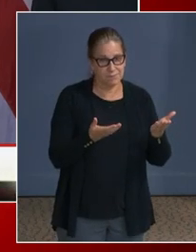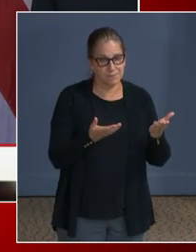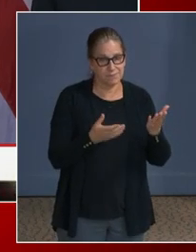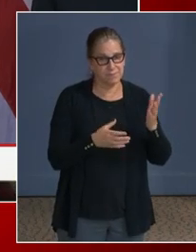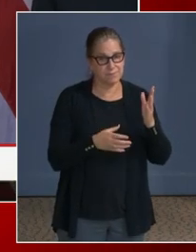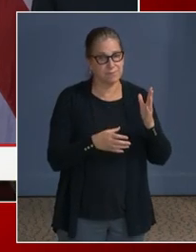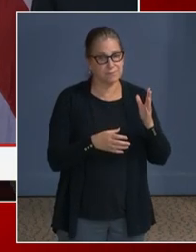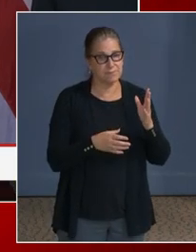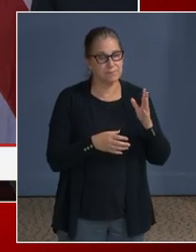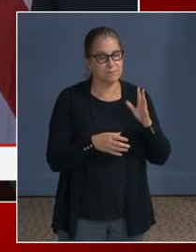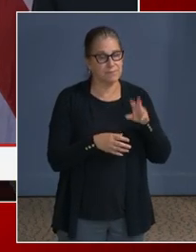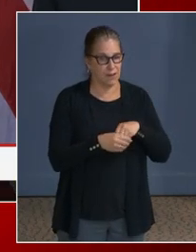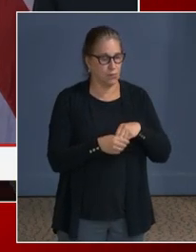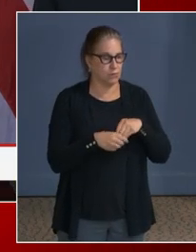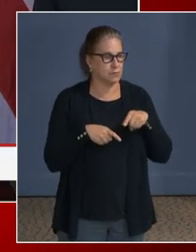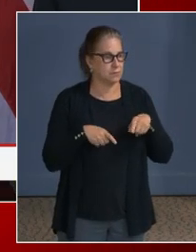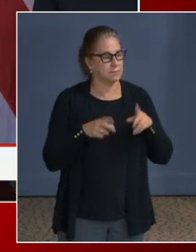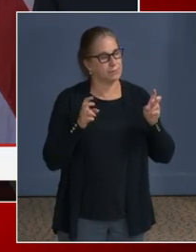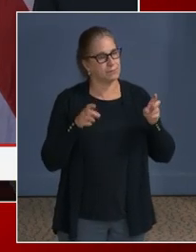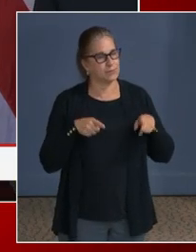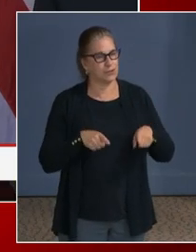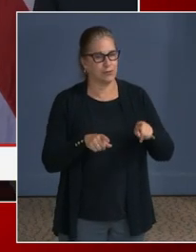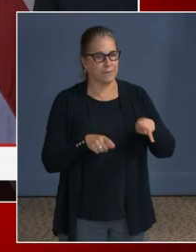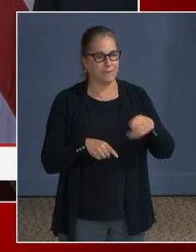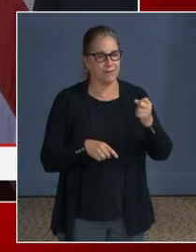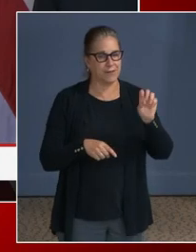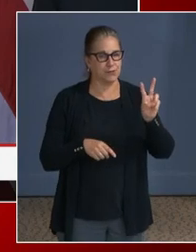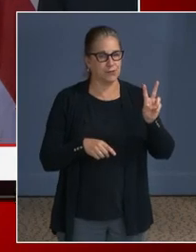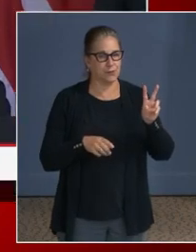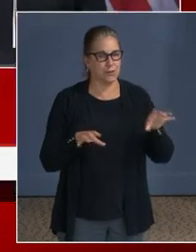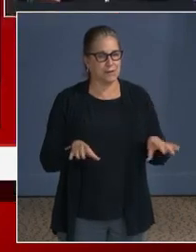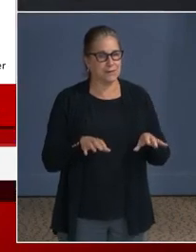2 activity in-person